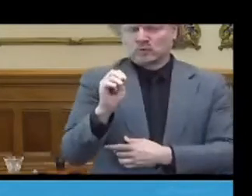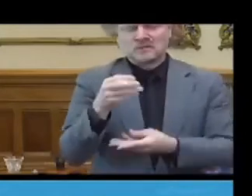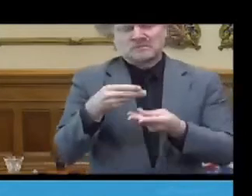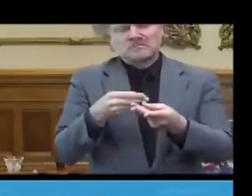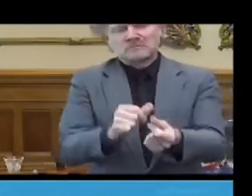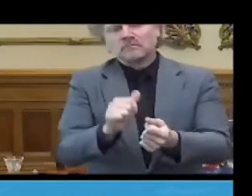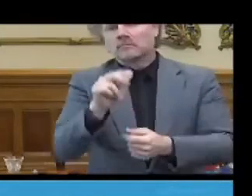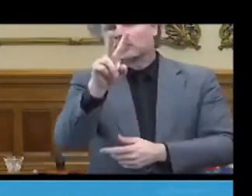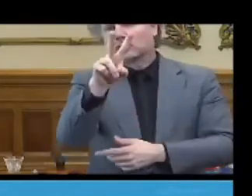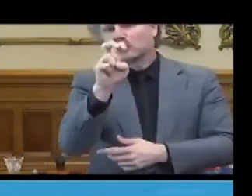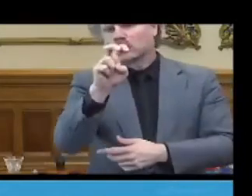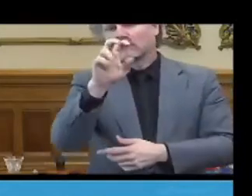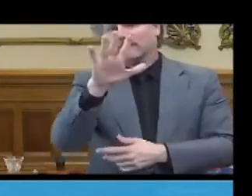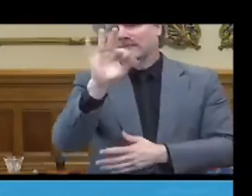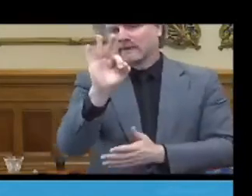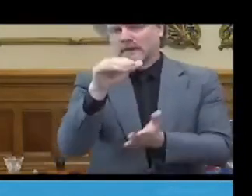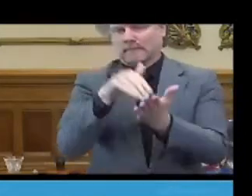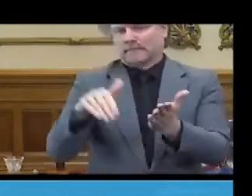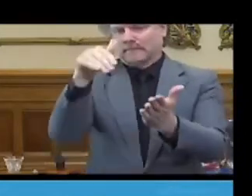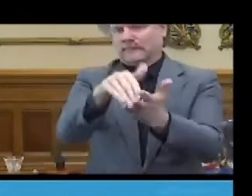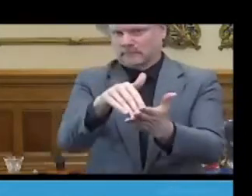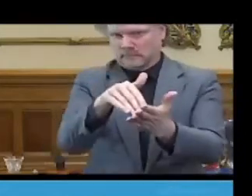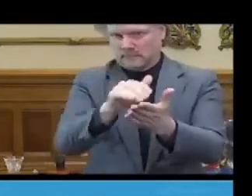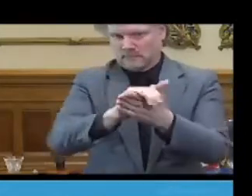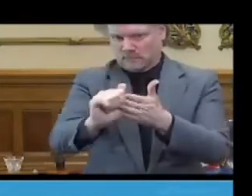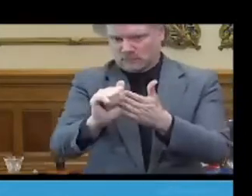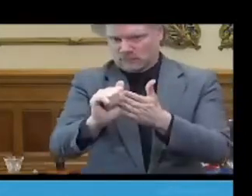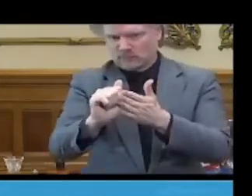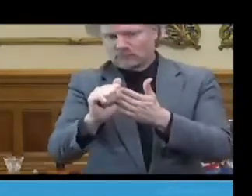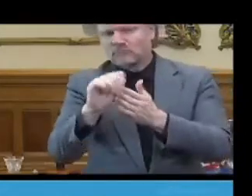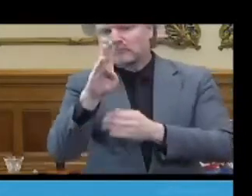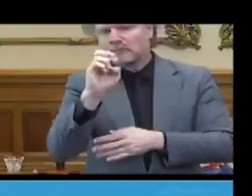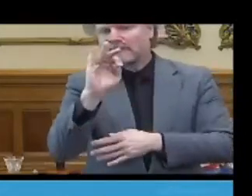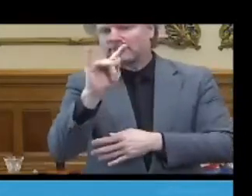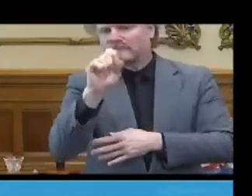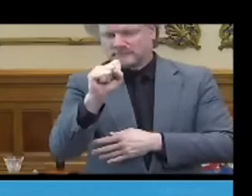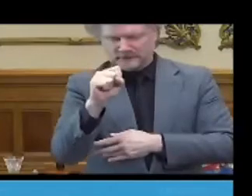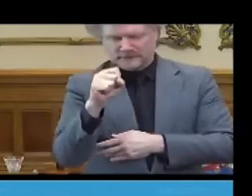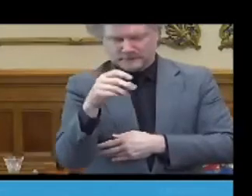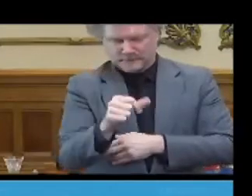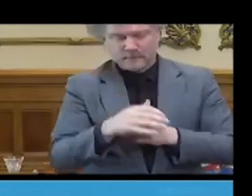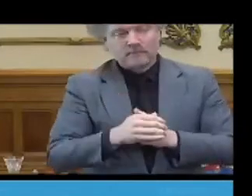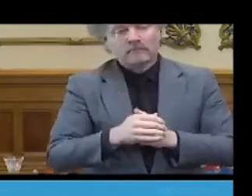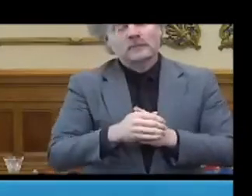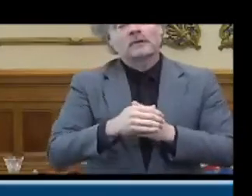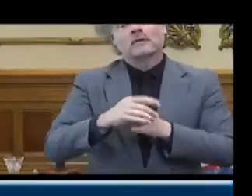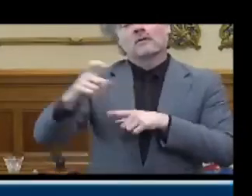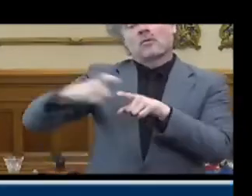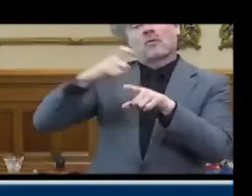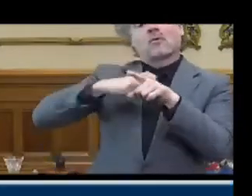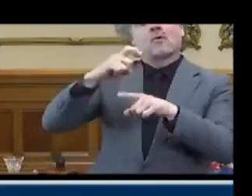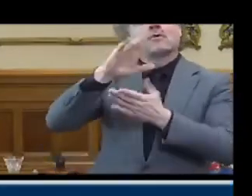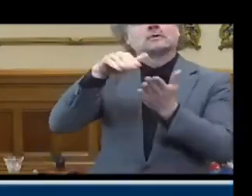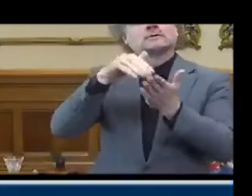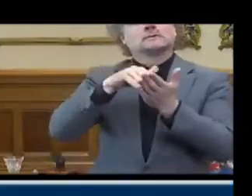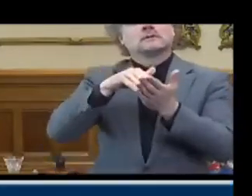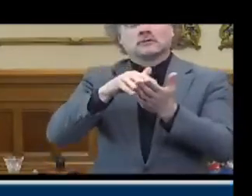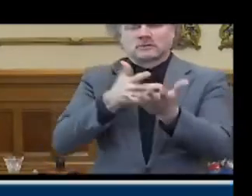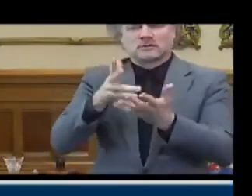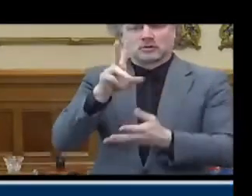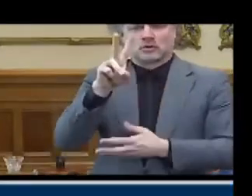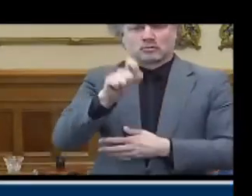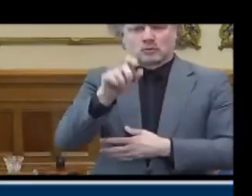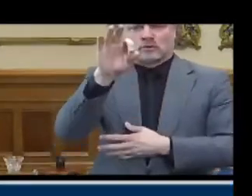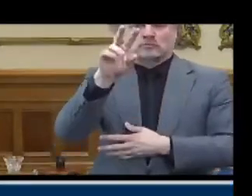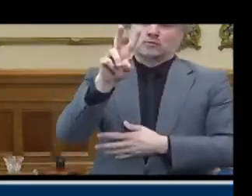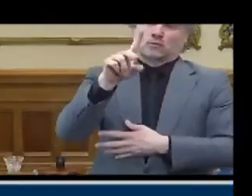approximately $259 million in benefits. Our call center interactions exceed 2.2